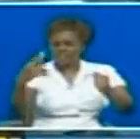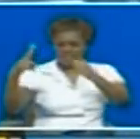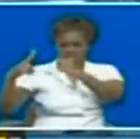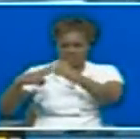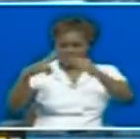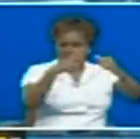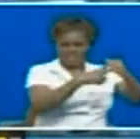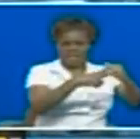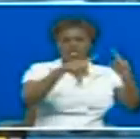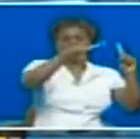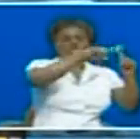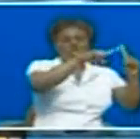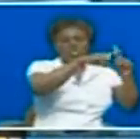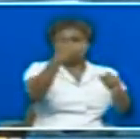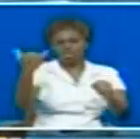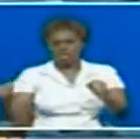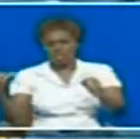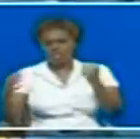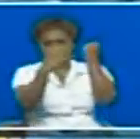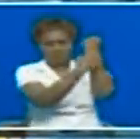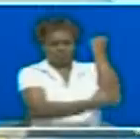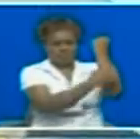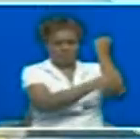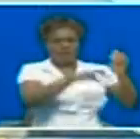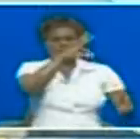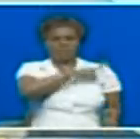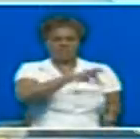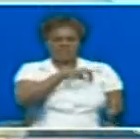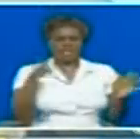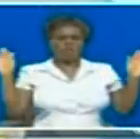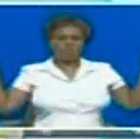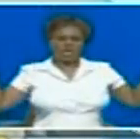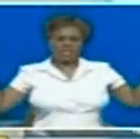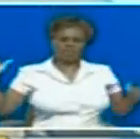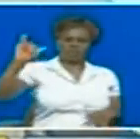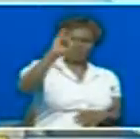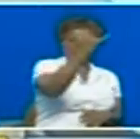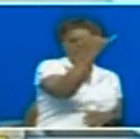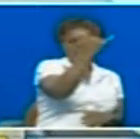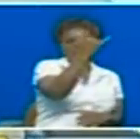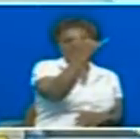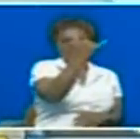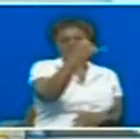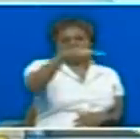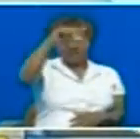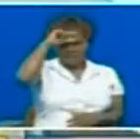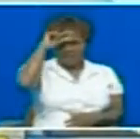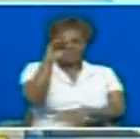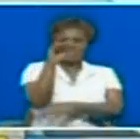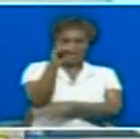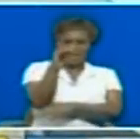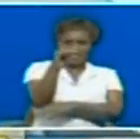10,377 the total number of beneficiaries. The Wings to Fly foundations are now calling the government